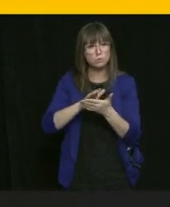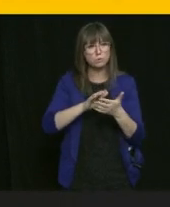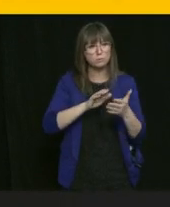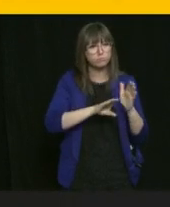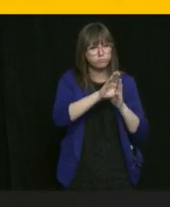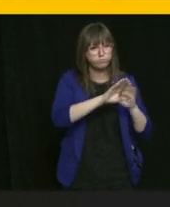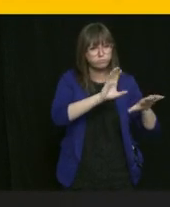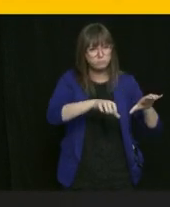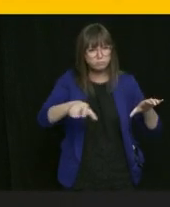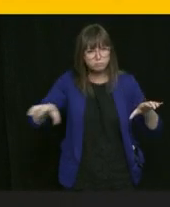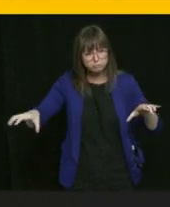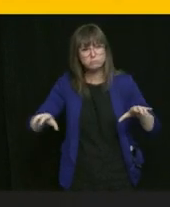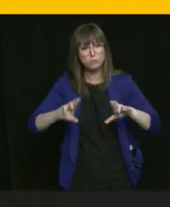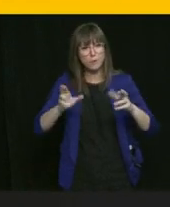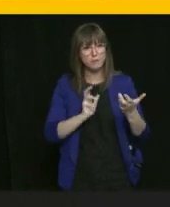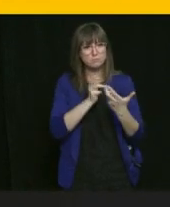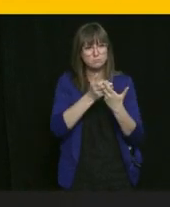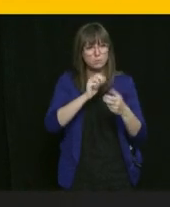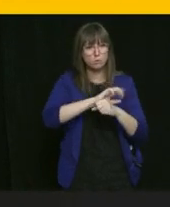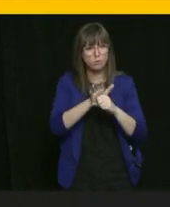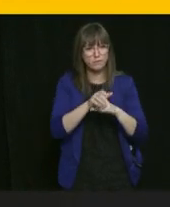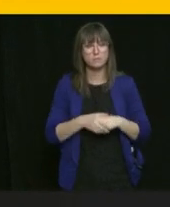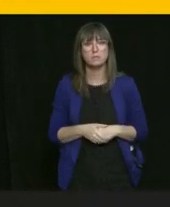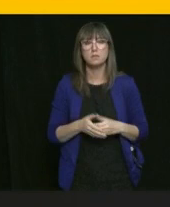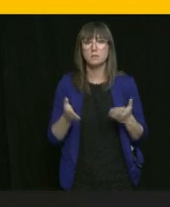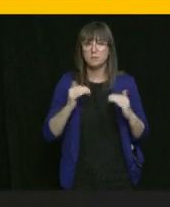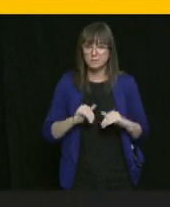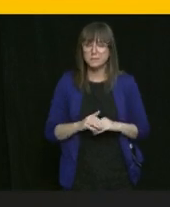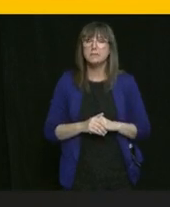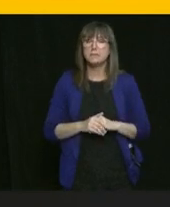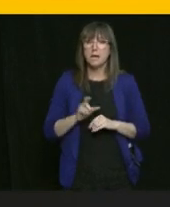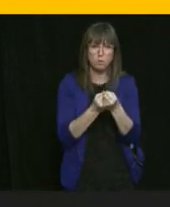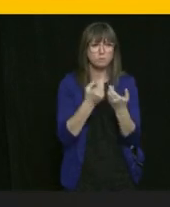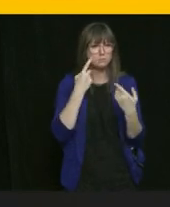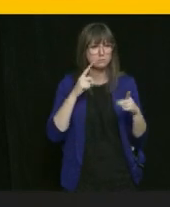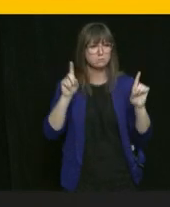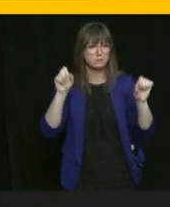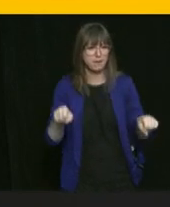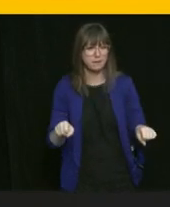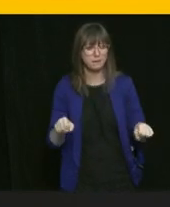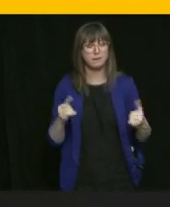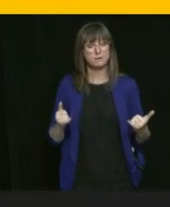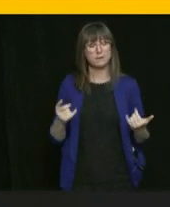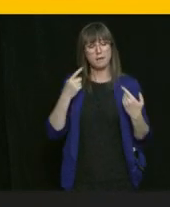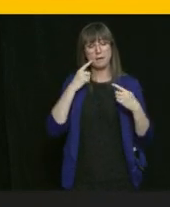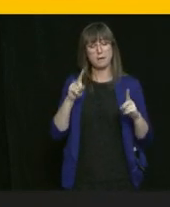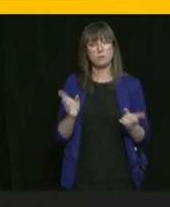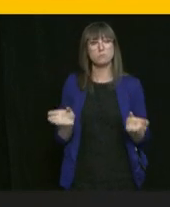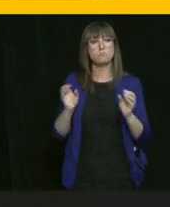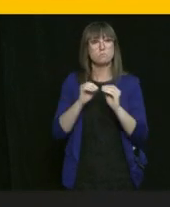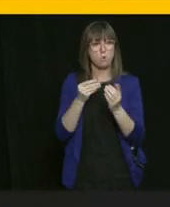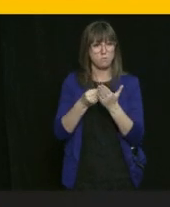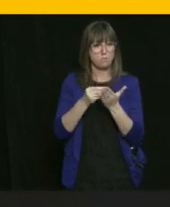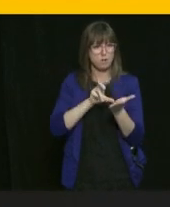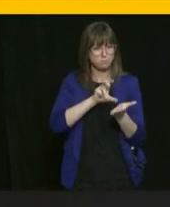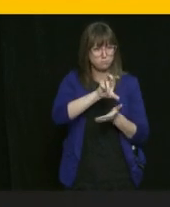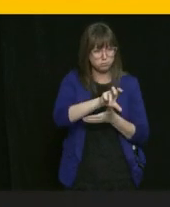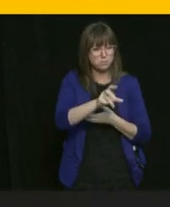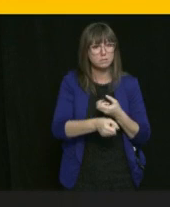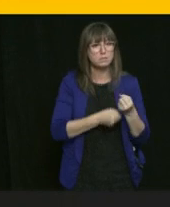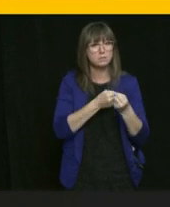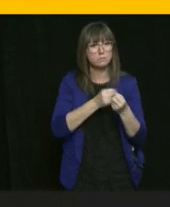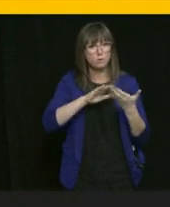this new reality. If I were not to mention the unacceptable situation in Niskandiga. Today we are announcing additional funding to enable